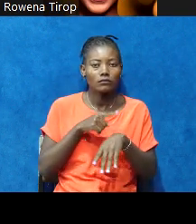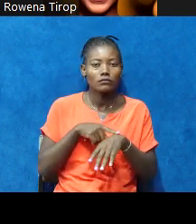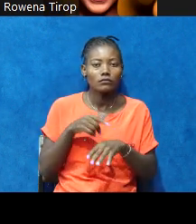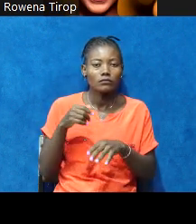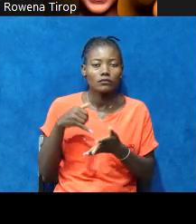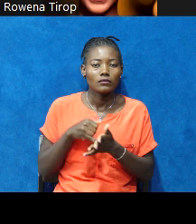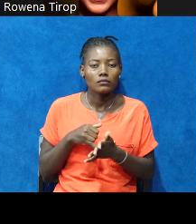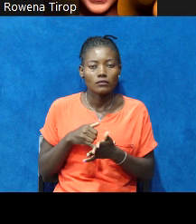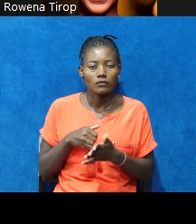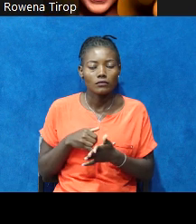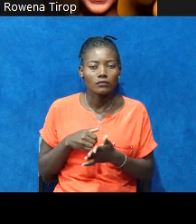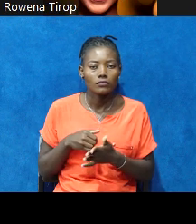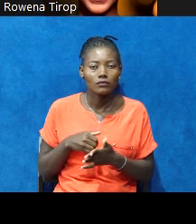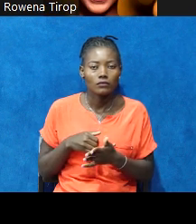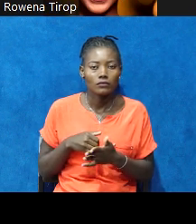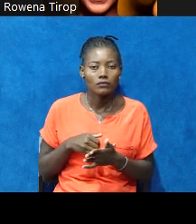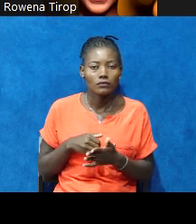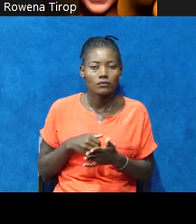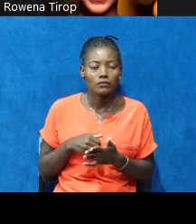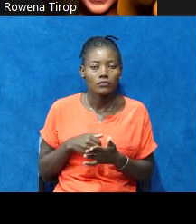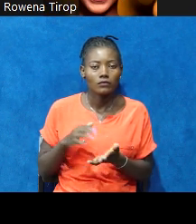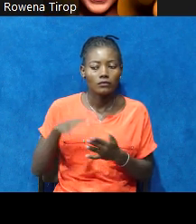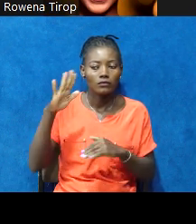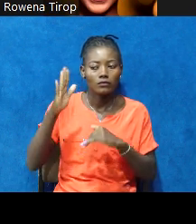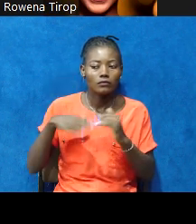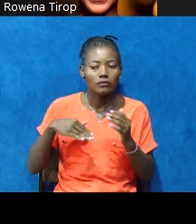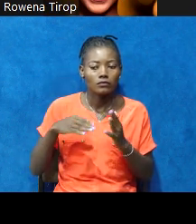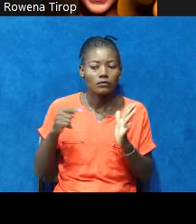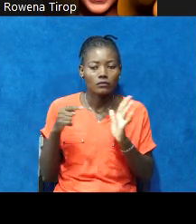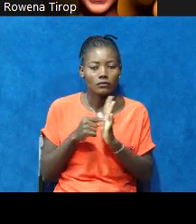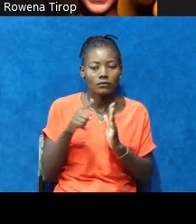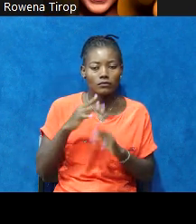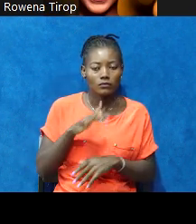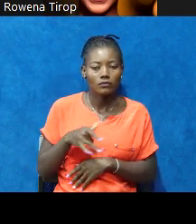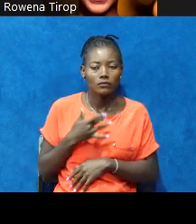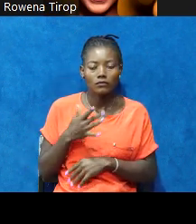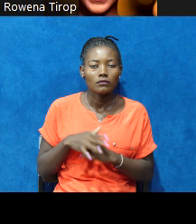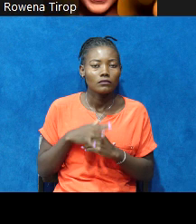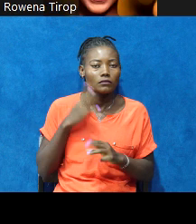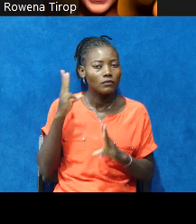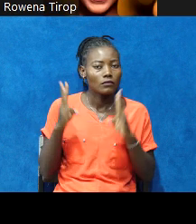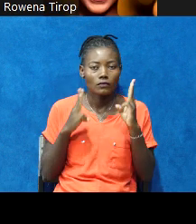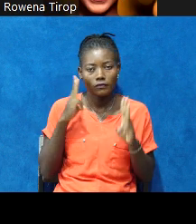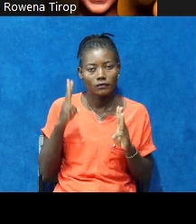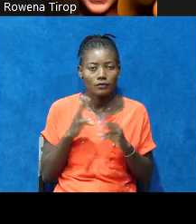it goes beyond, you know, to the point of getting you feeling anxious or